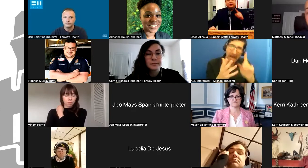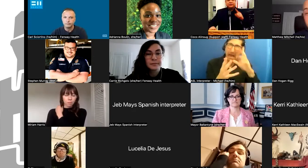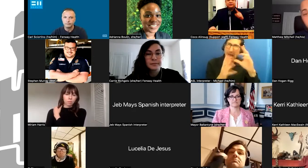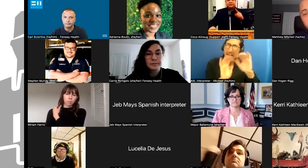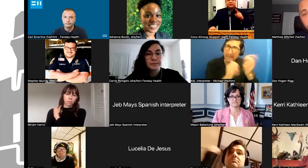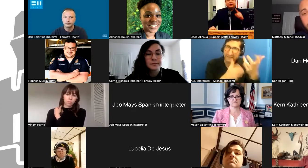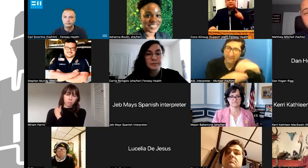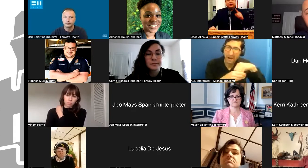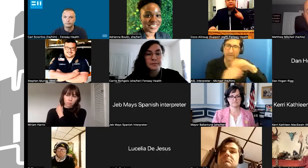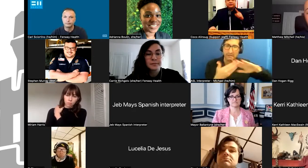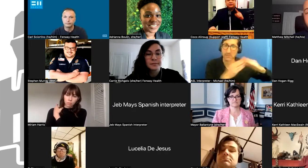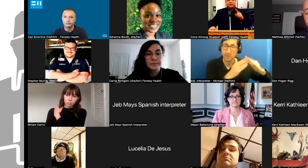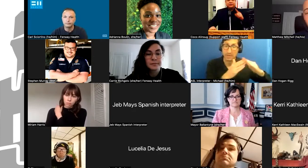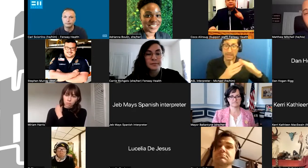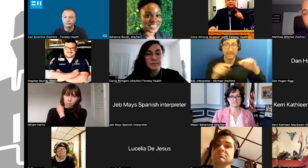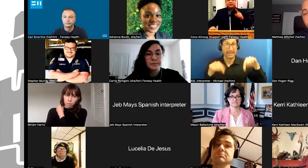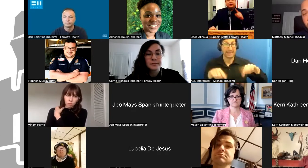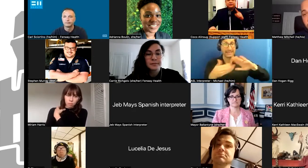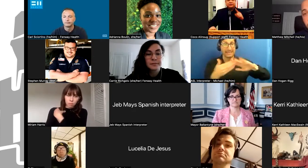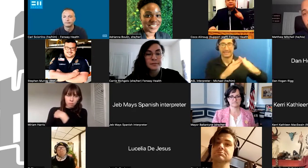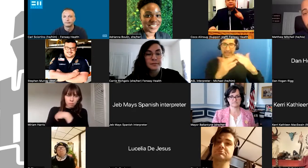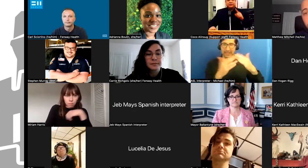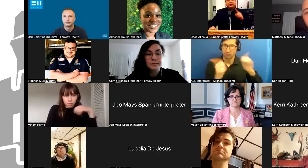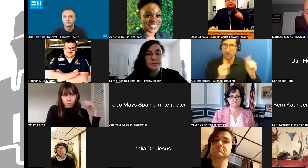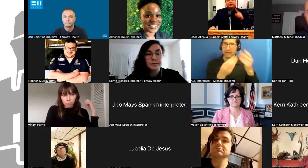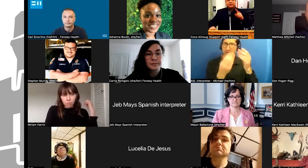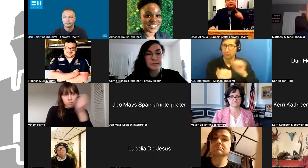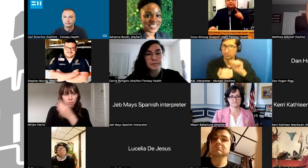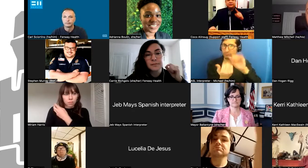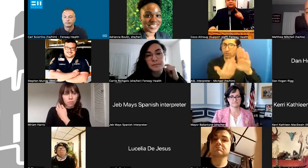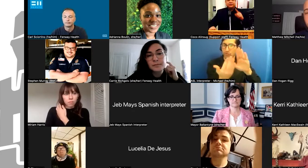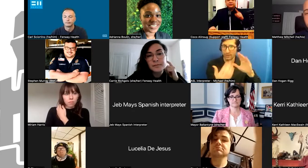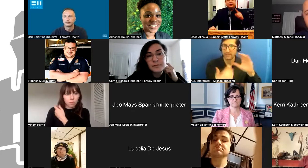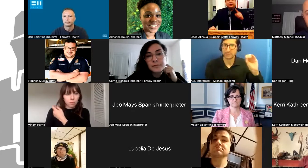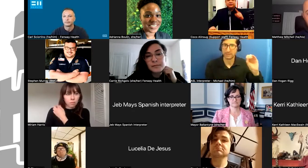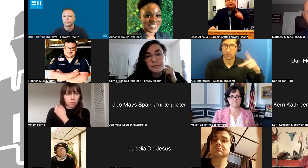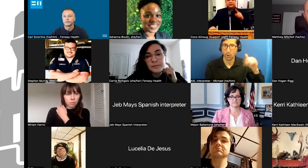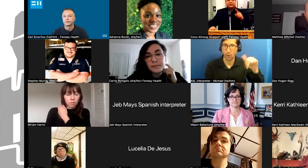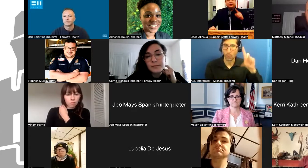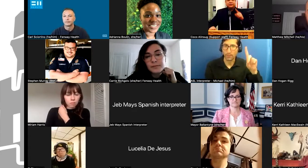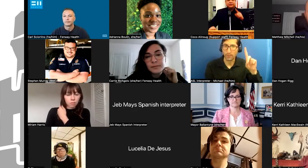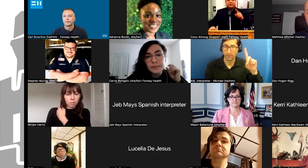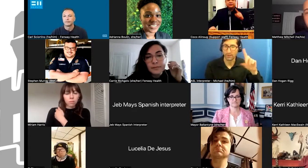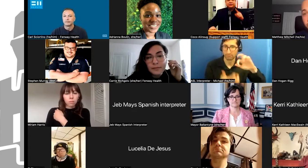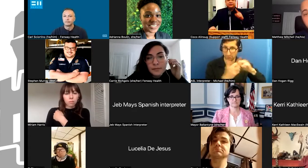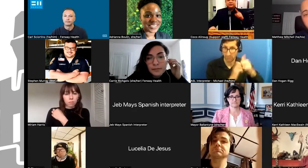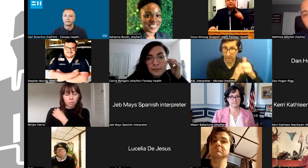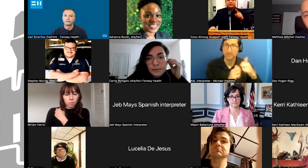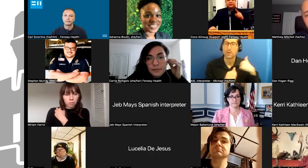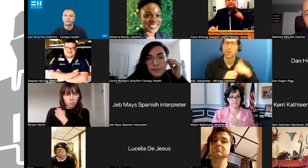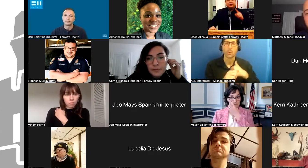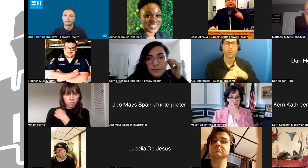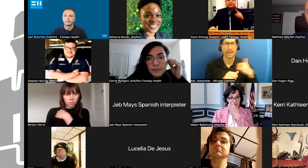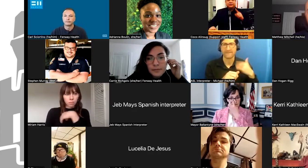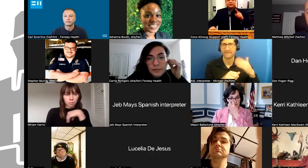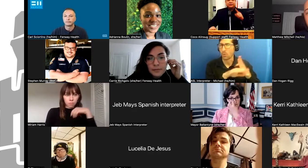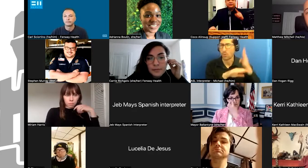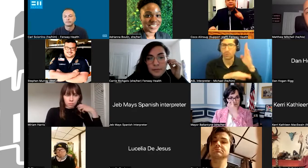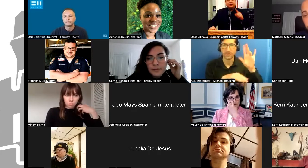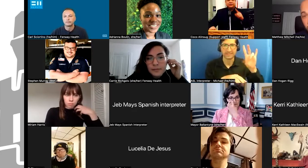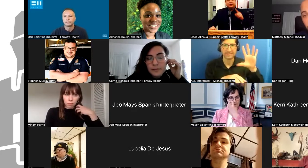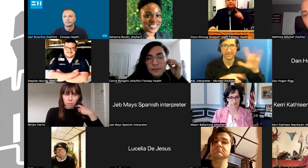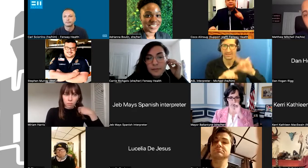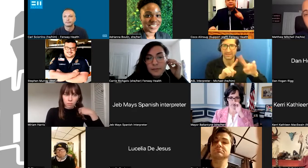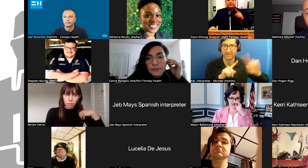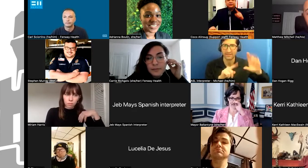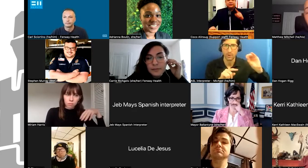The city has worked hard to address the opioid epidemic at the community level. Since 2019, we have completed upwards of 75 overdose prevention trainings that